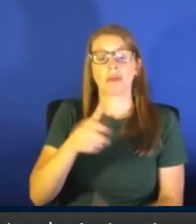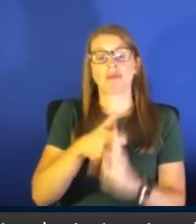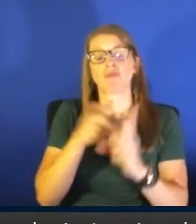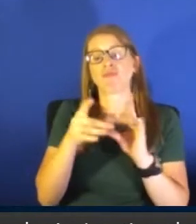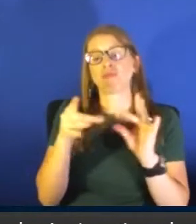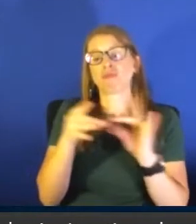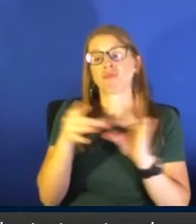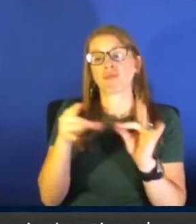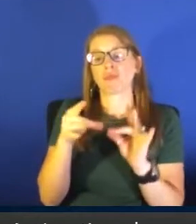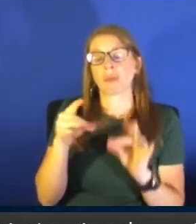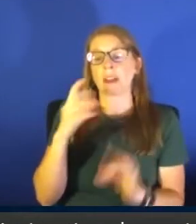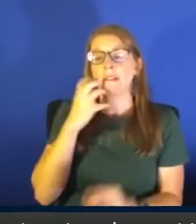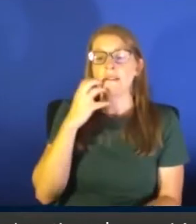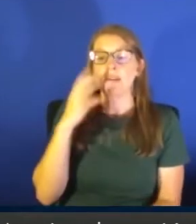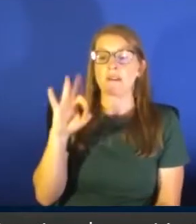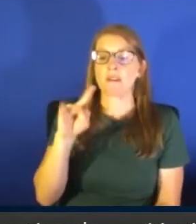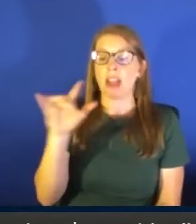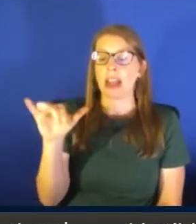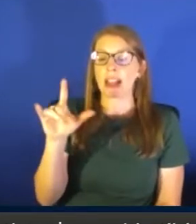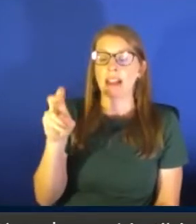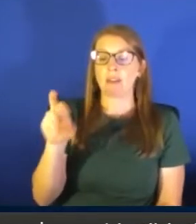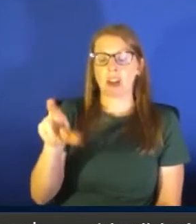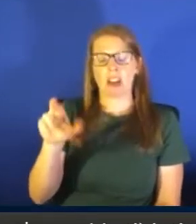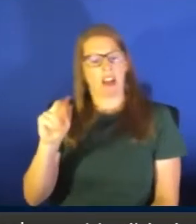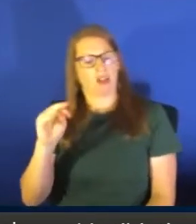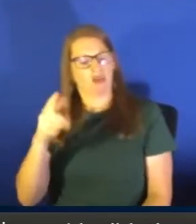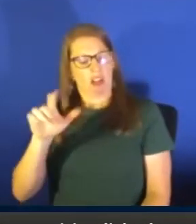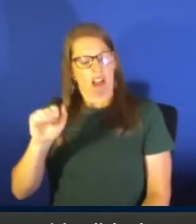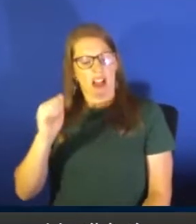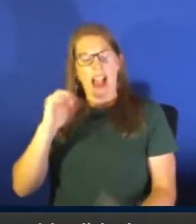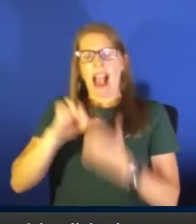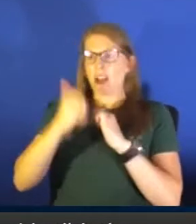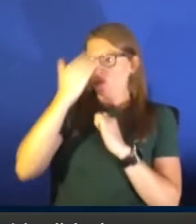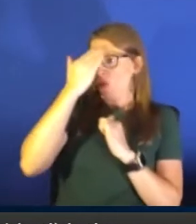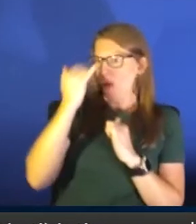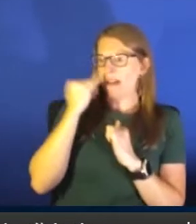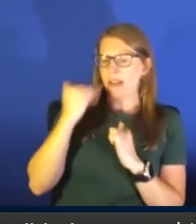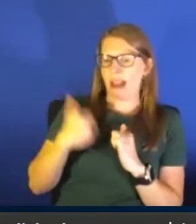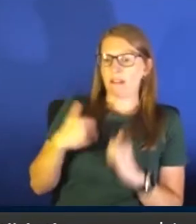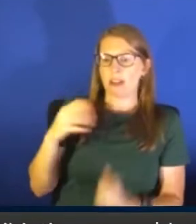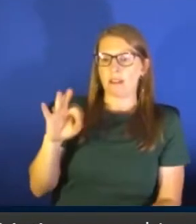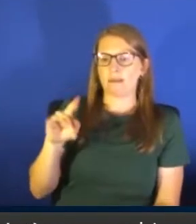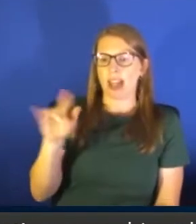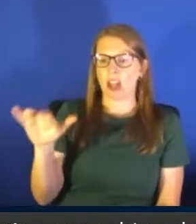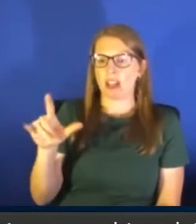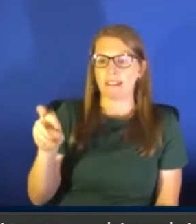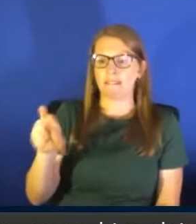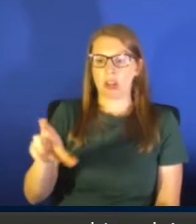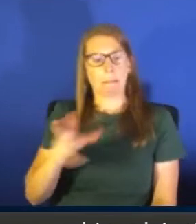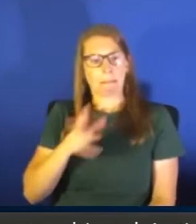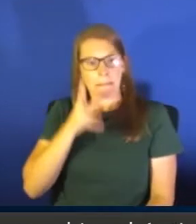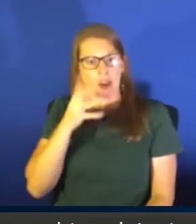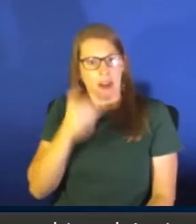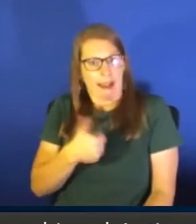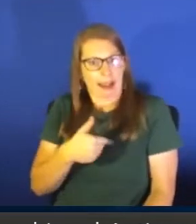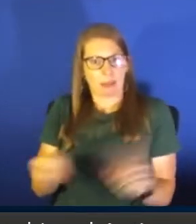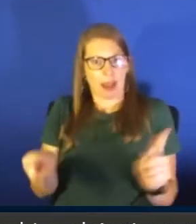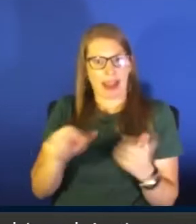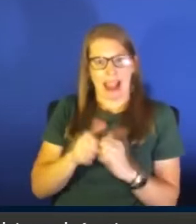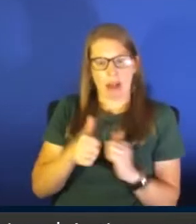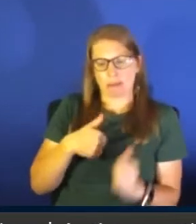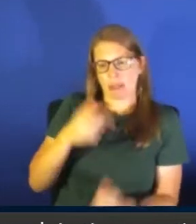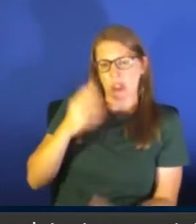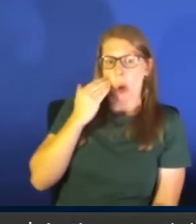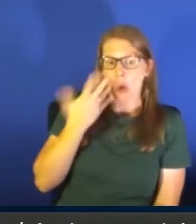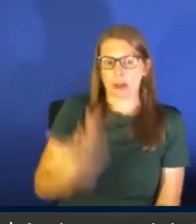Angela's wondering, how would you know if you have a fatty liver? My mother has a fatty liver, she says. So how does one